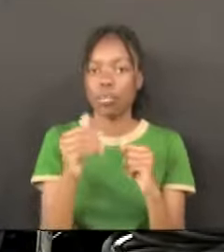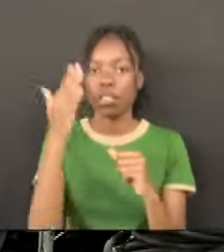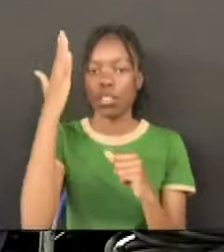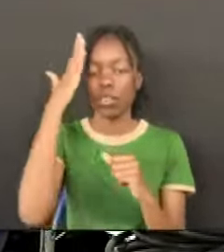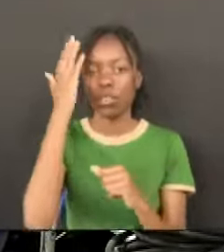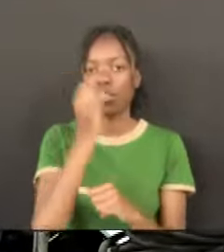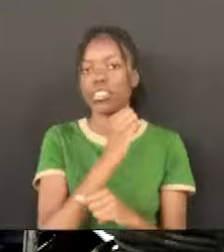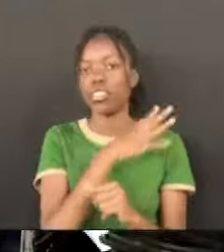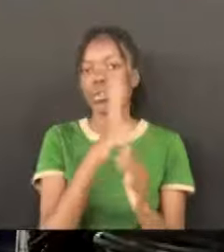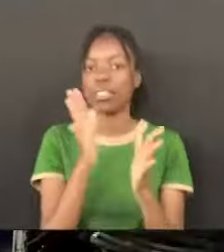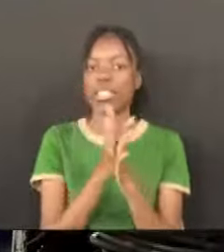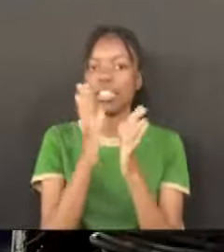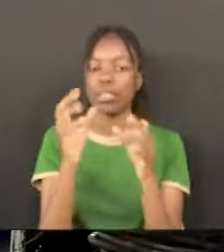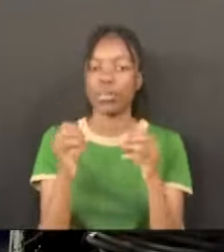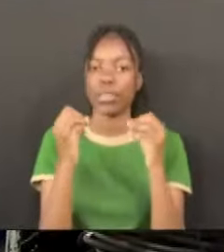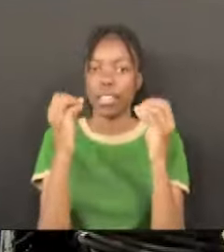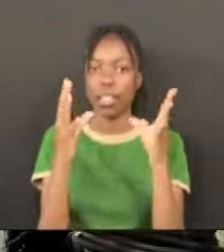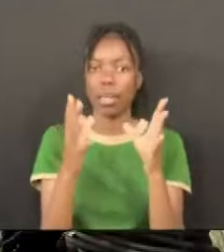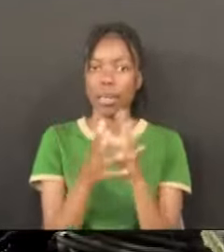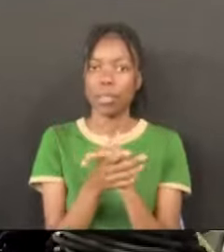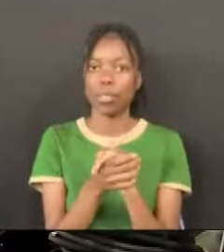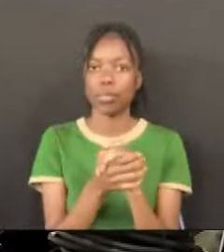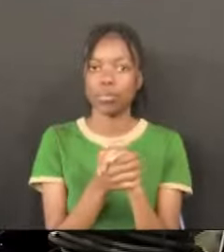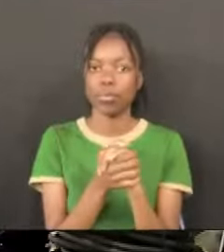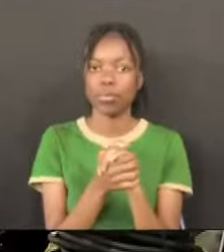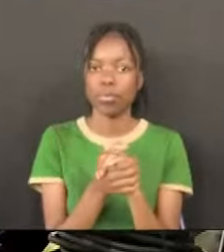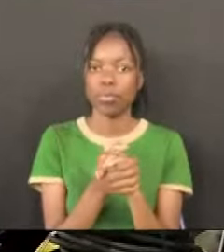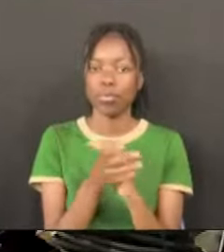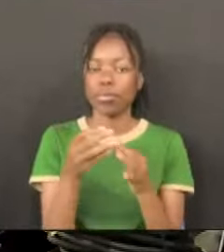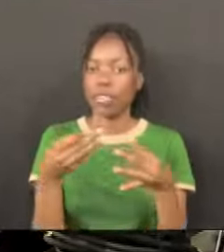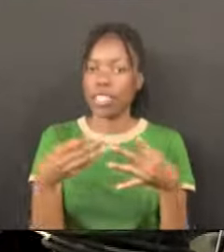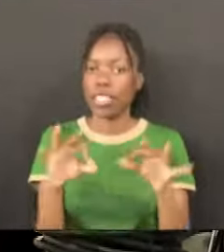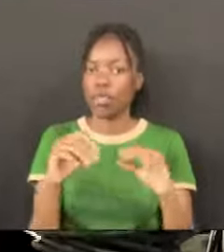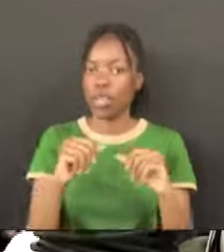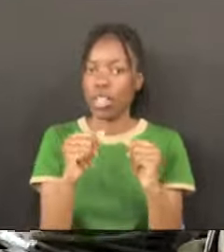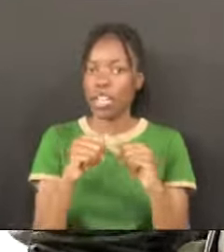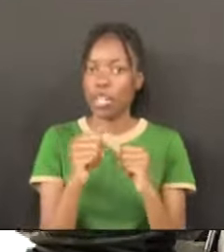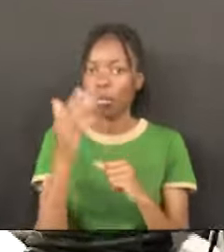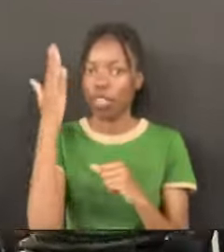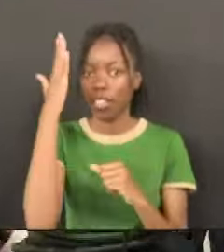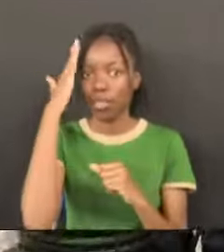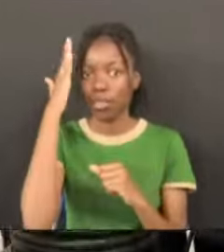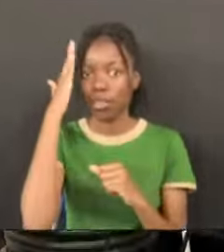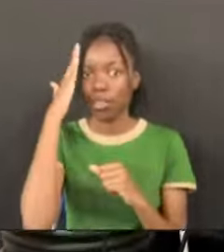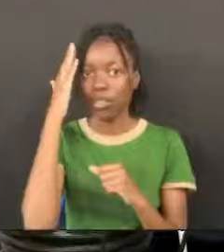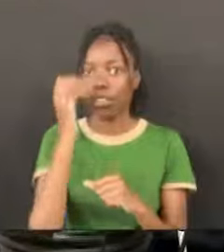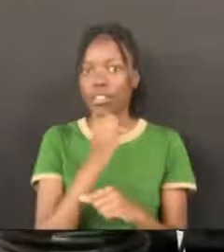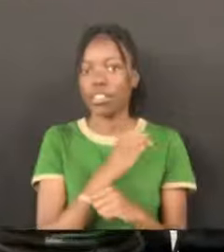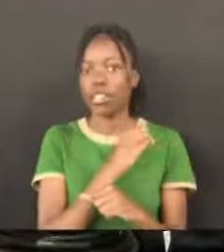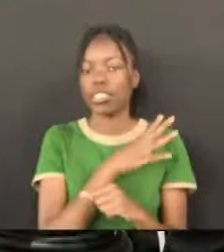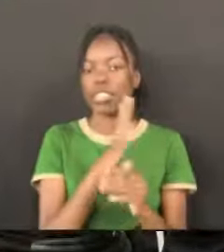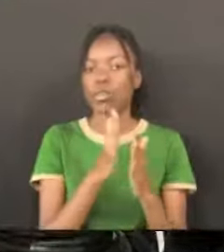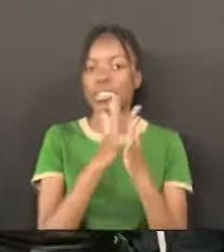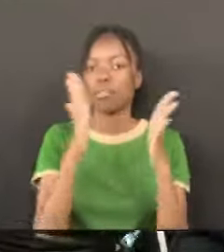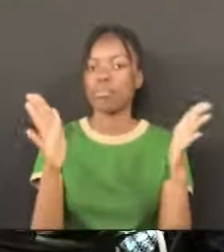shout hallelujah. Hallelujah. If you're happy and you know this side, shout a big amen.